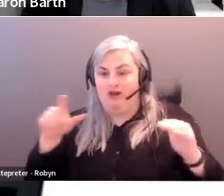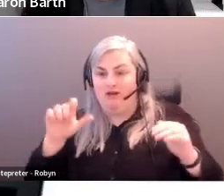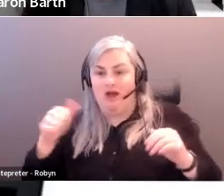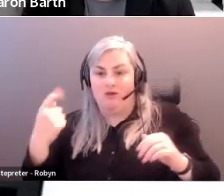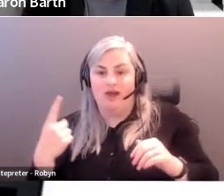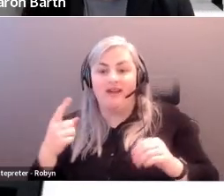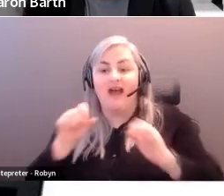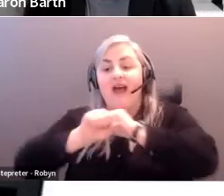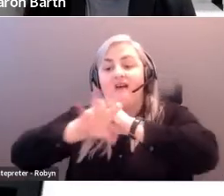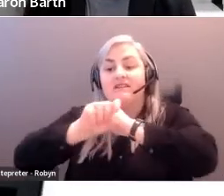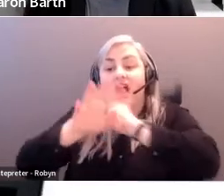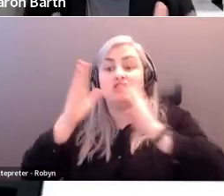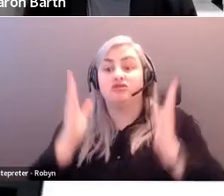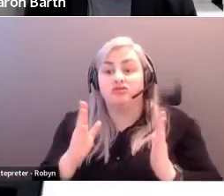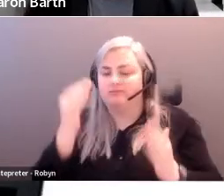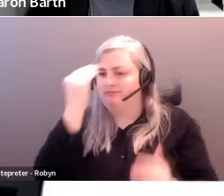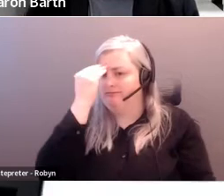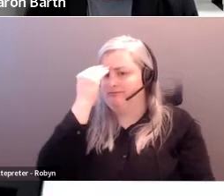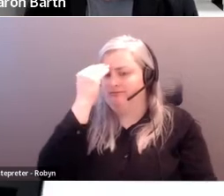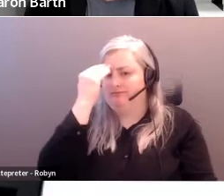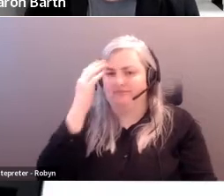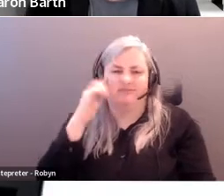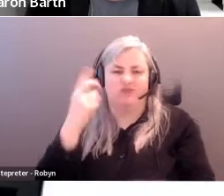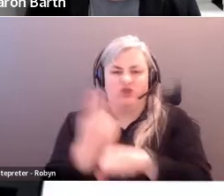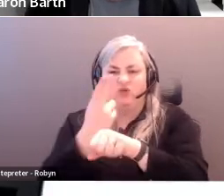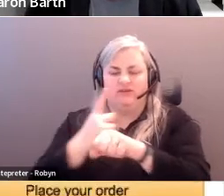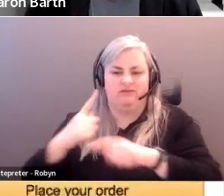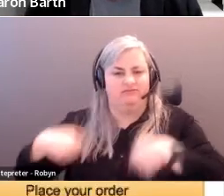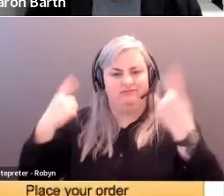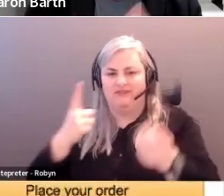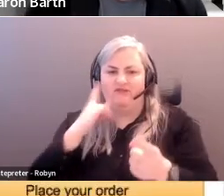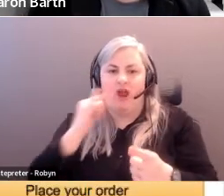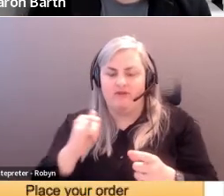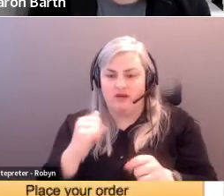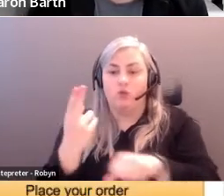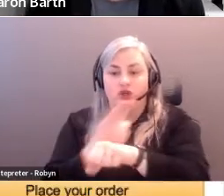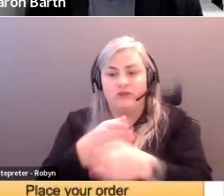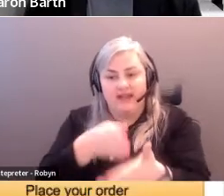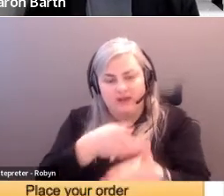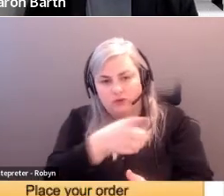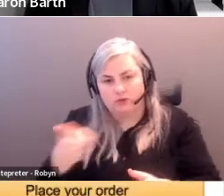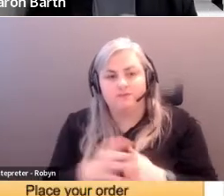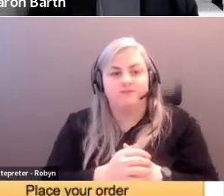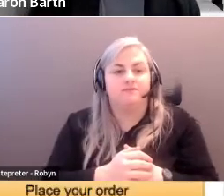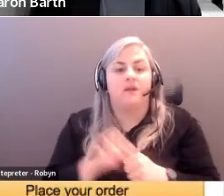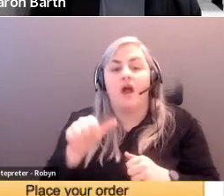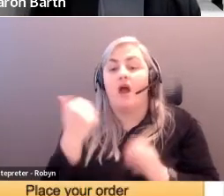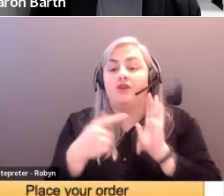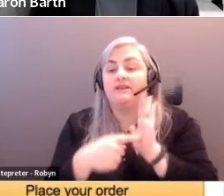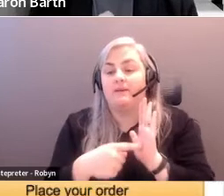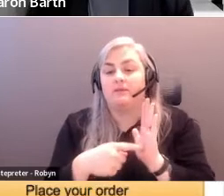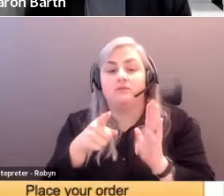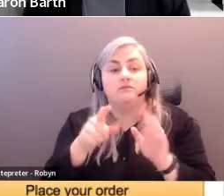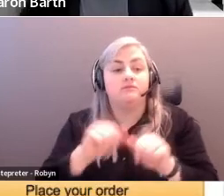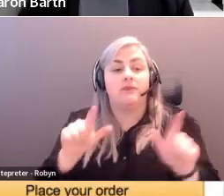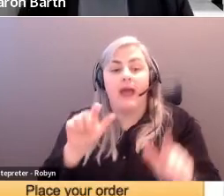know this. They've been using this forever and they use it against you. Okay, here's another example. You're at Amazon, you're